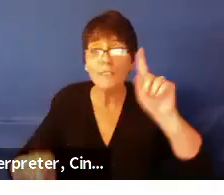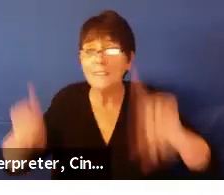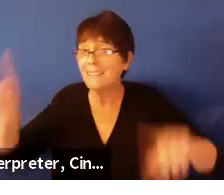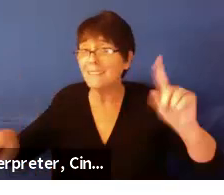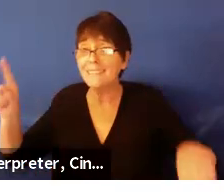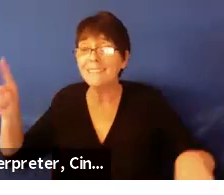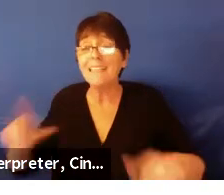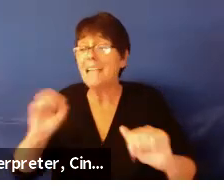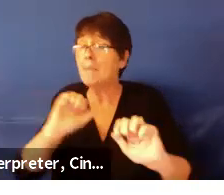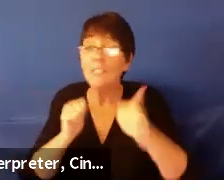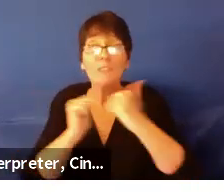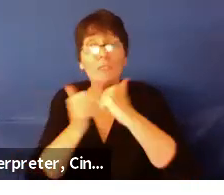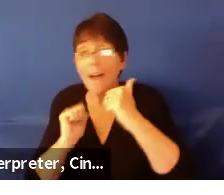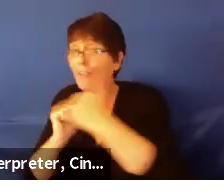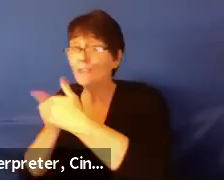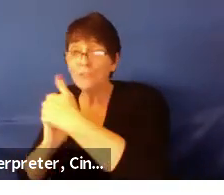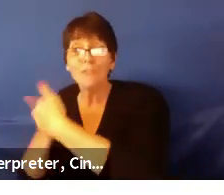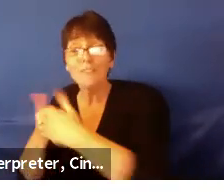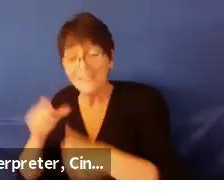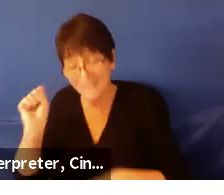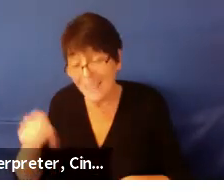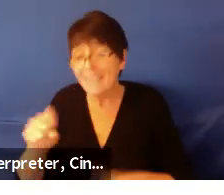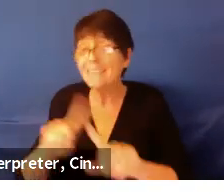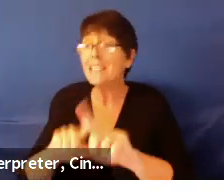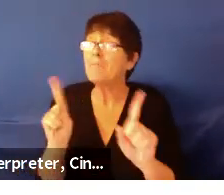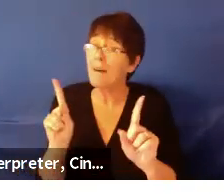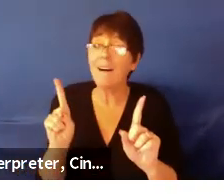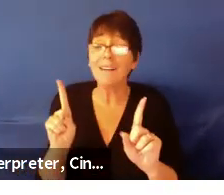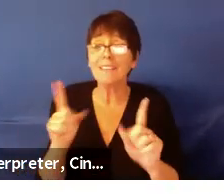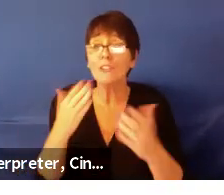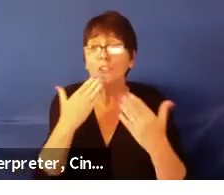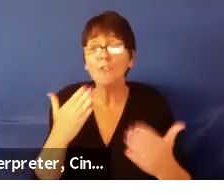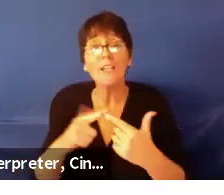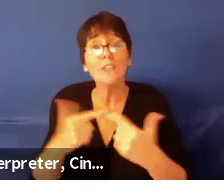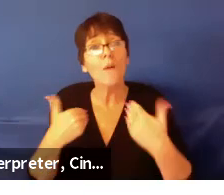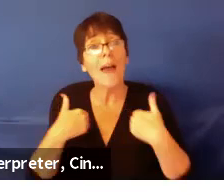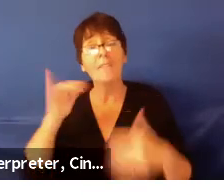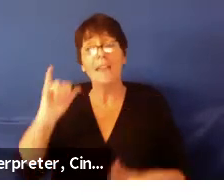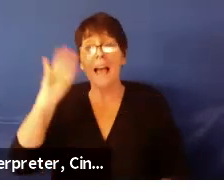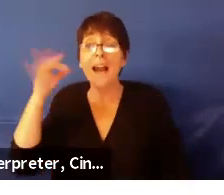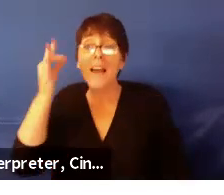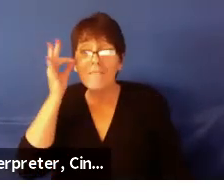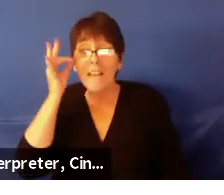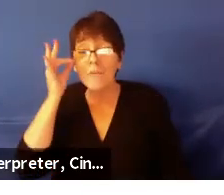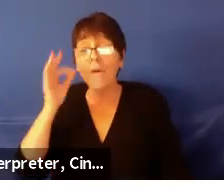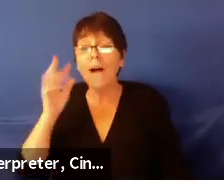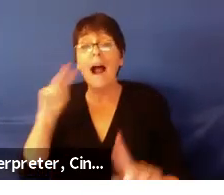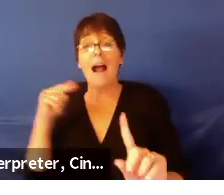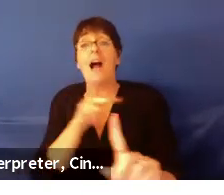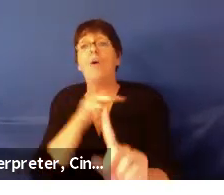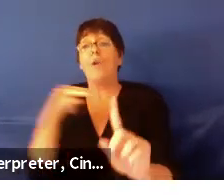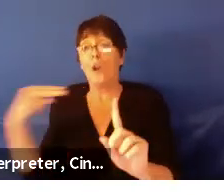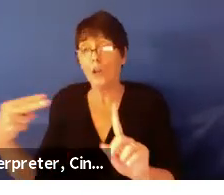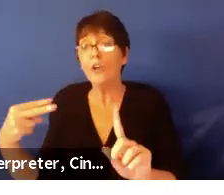can be a challenge at times. But it's great to have sort of that federal outlook around